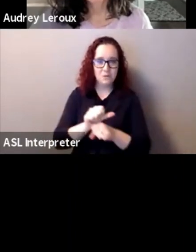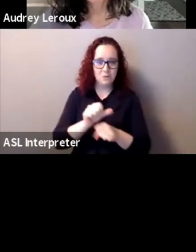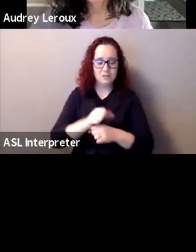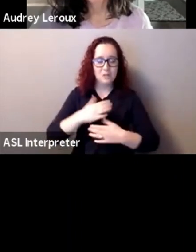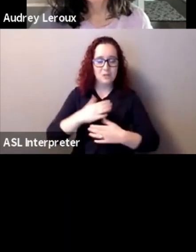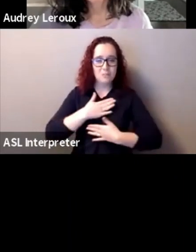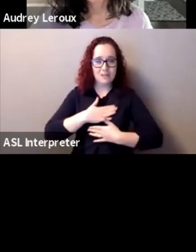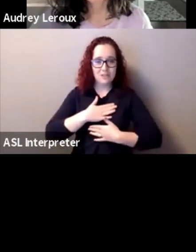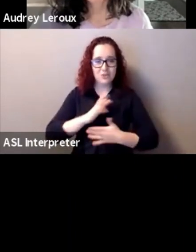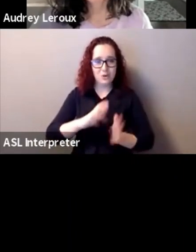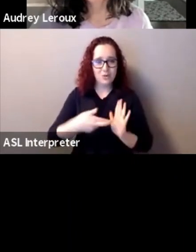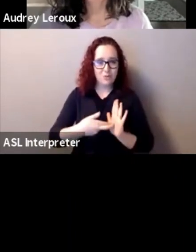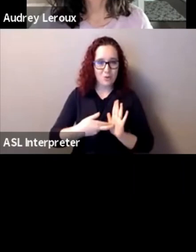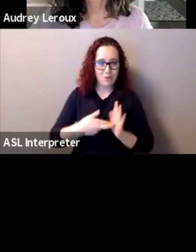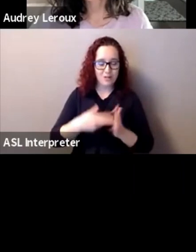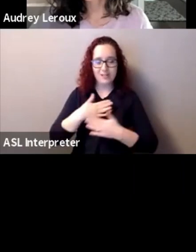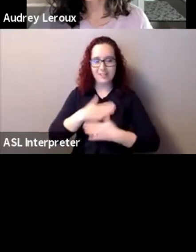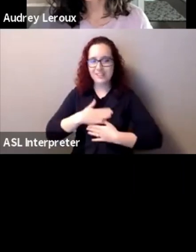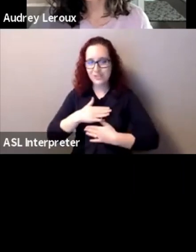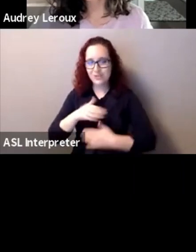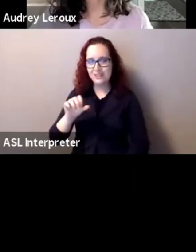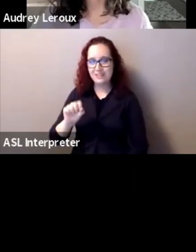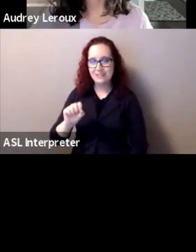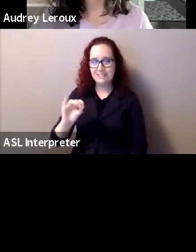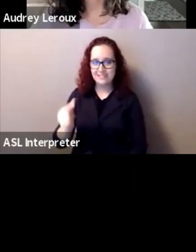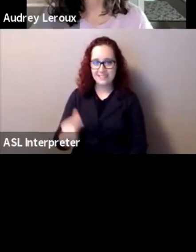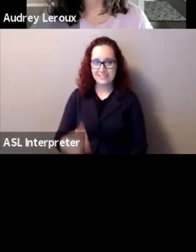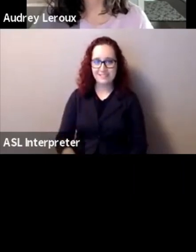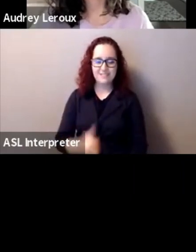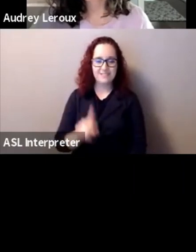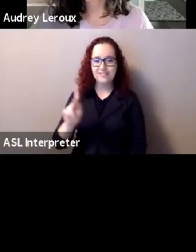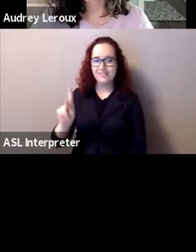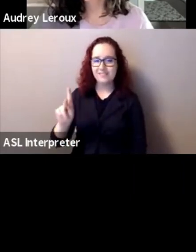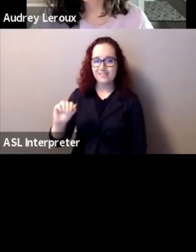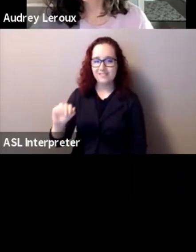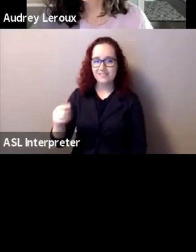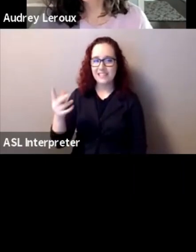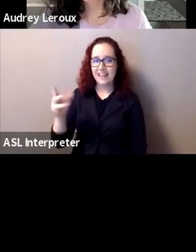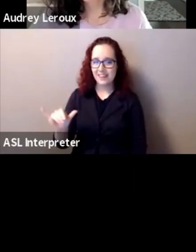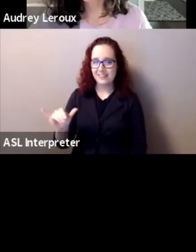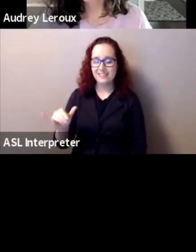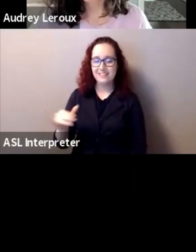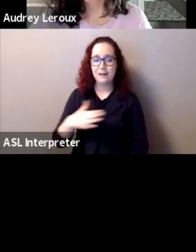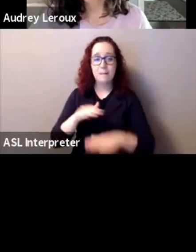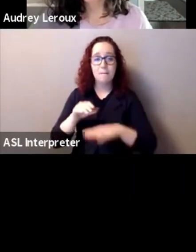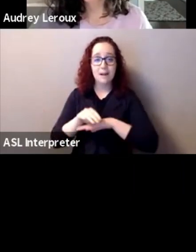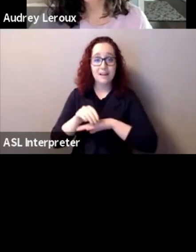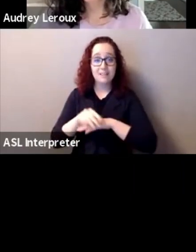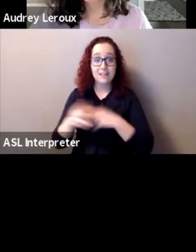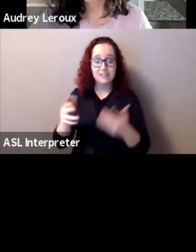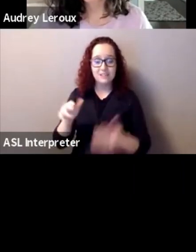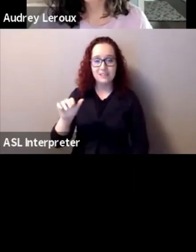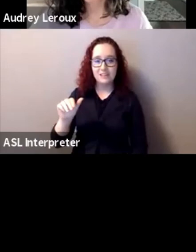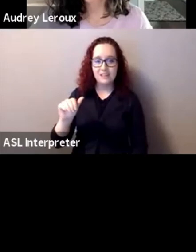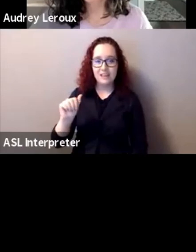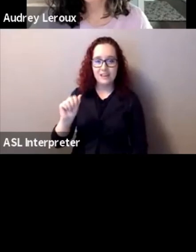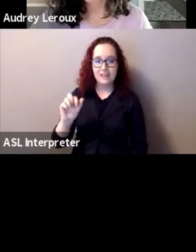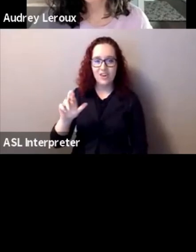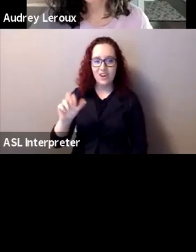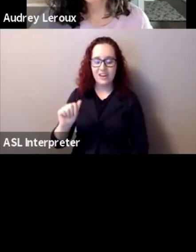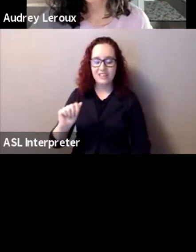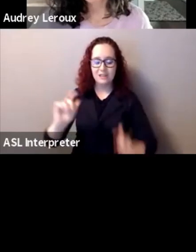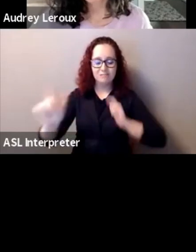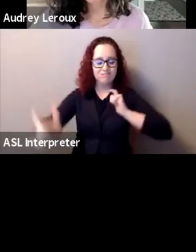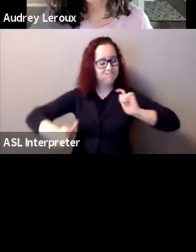the role and enjoy the SIG. And I would say that because AERA is such a